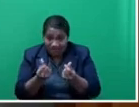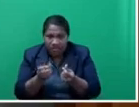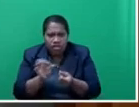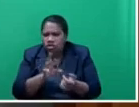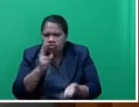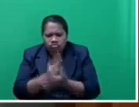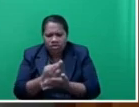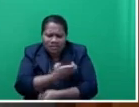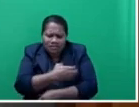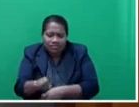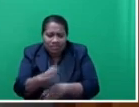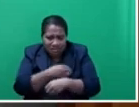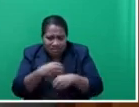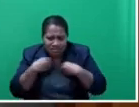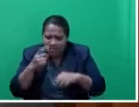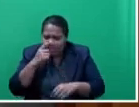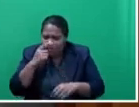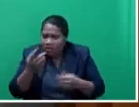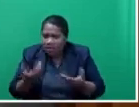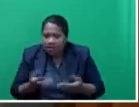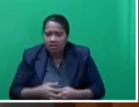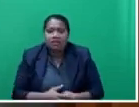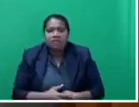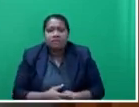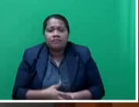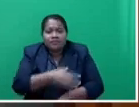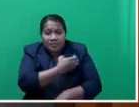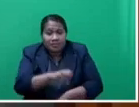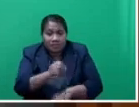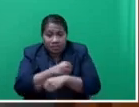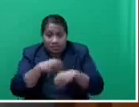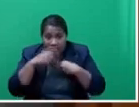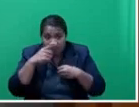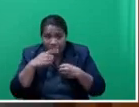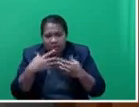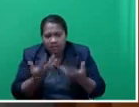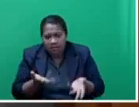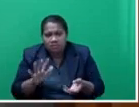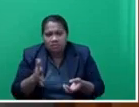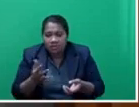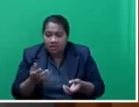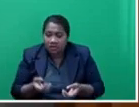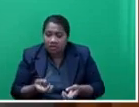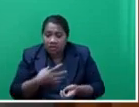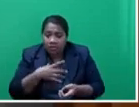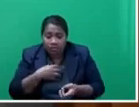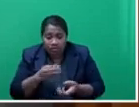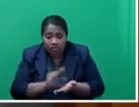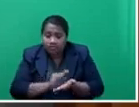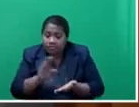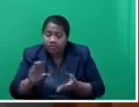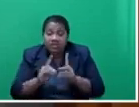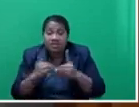empower our people. Empower our people in regards, maybe, if they give more allocation to the Department of